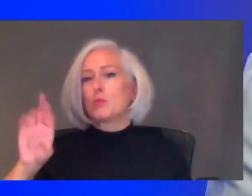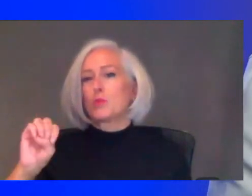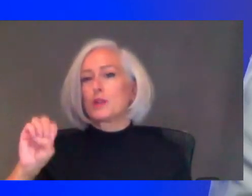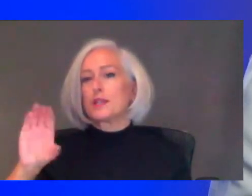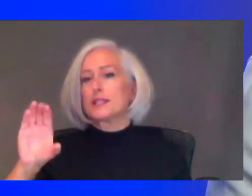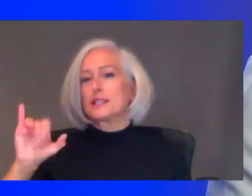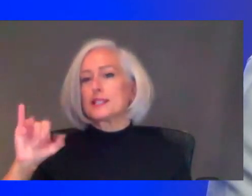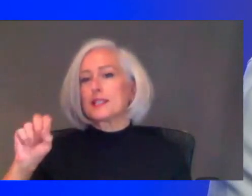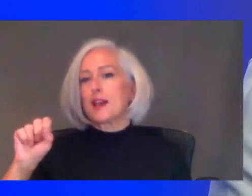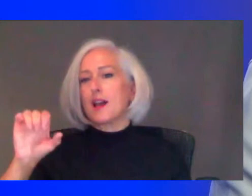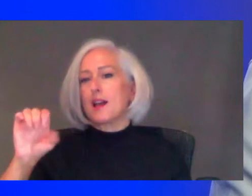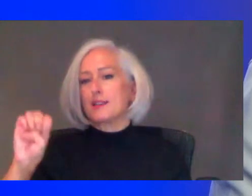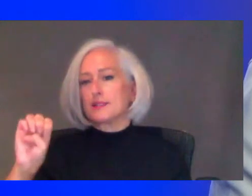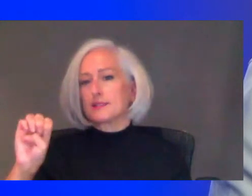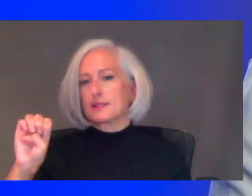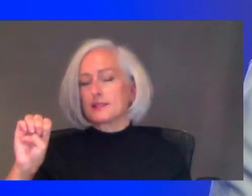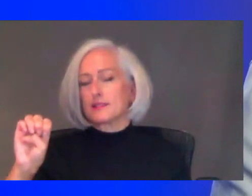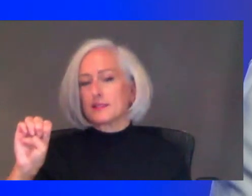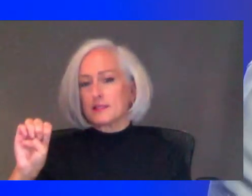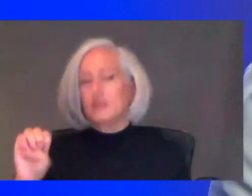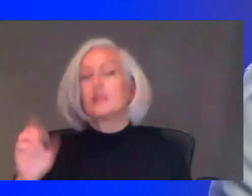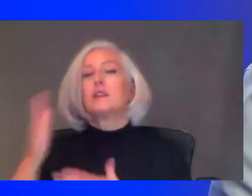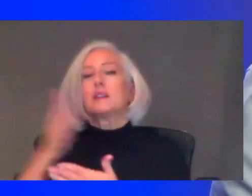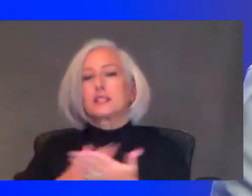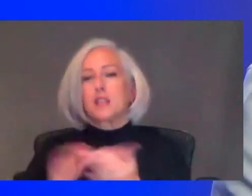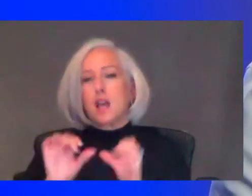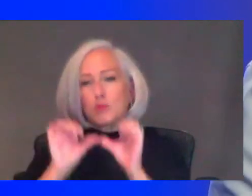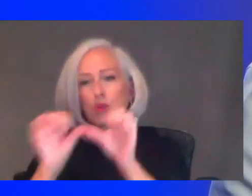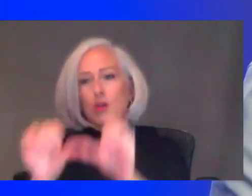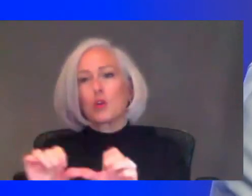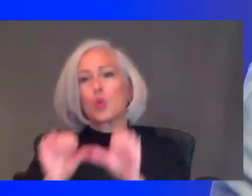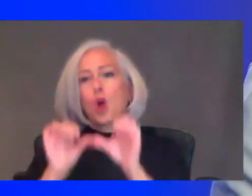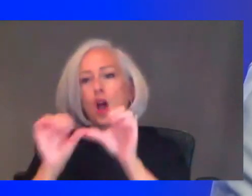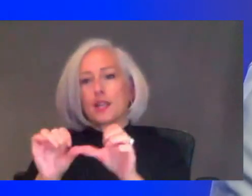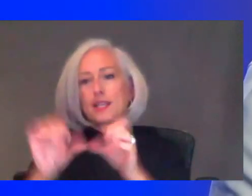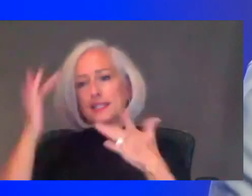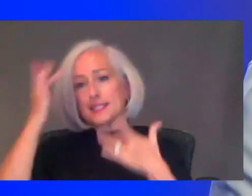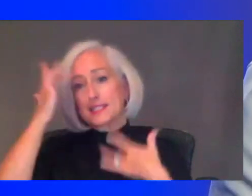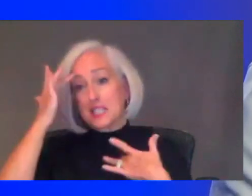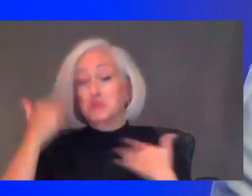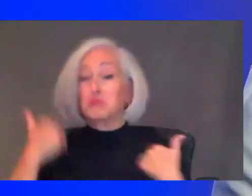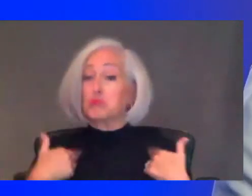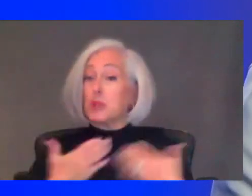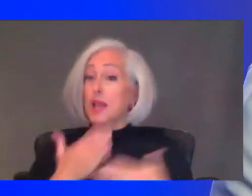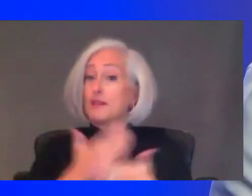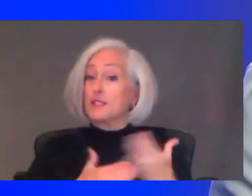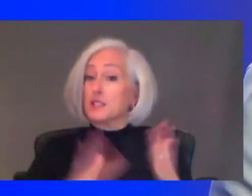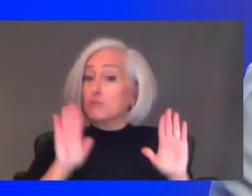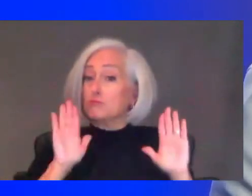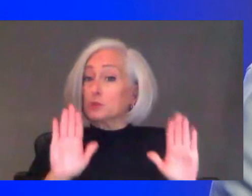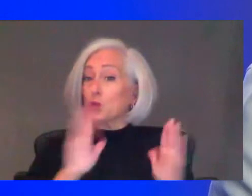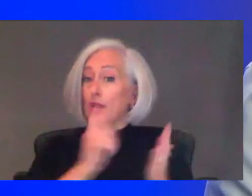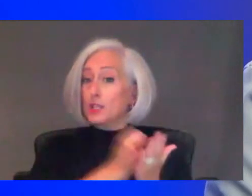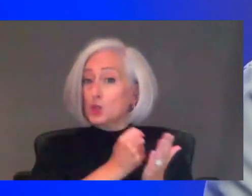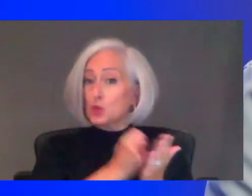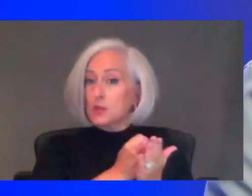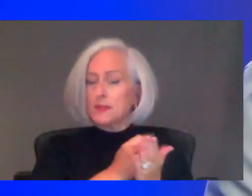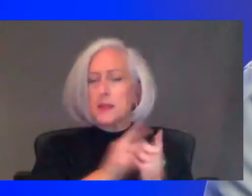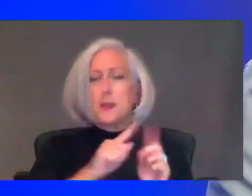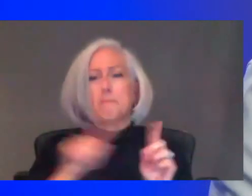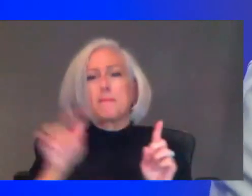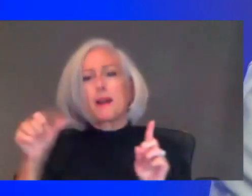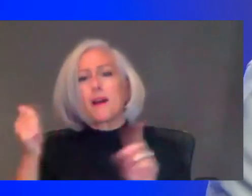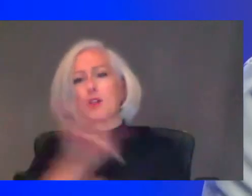potentially people can qualify for. So if you're interested, please contact us. We will, consider you for